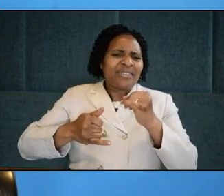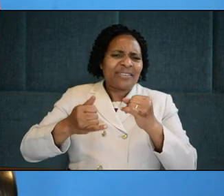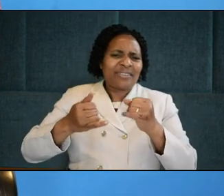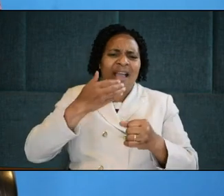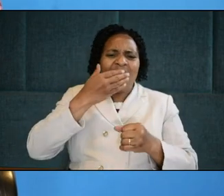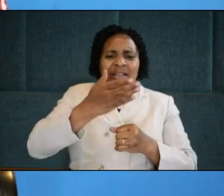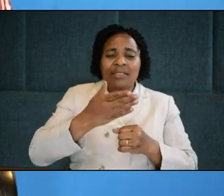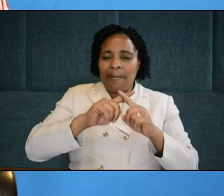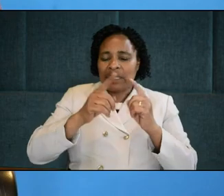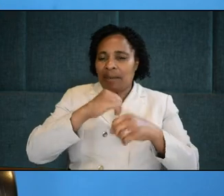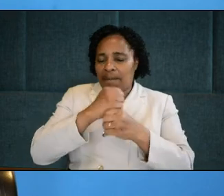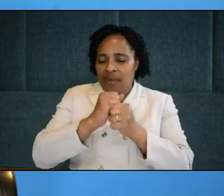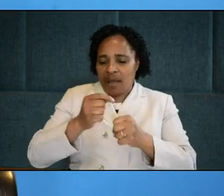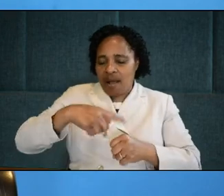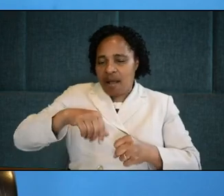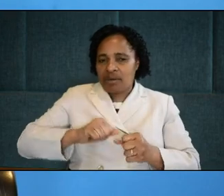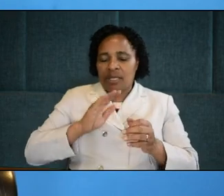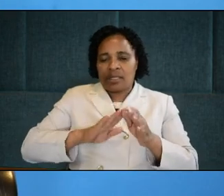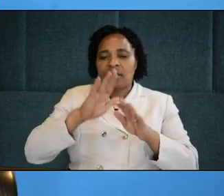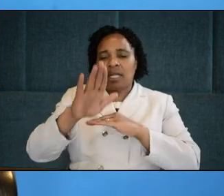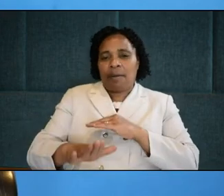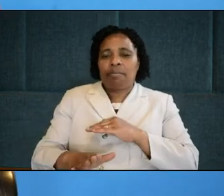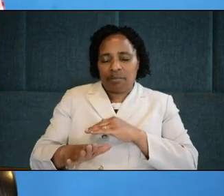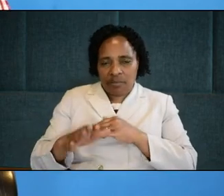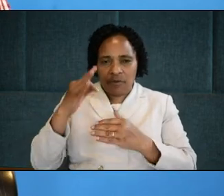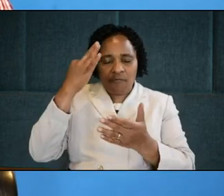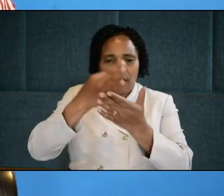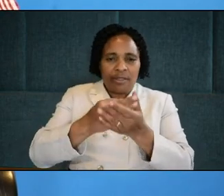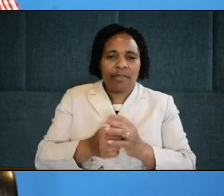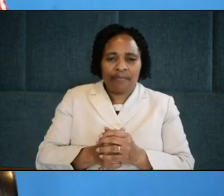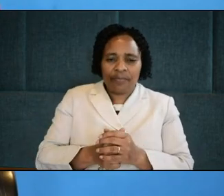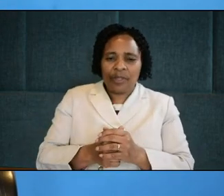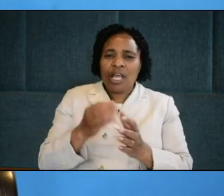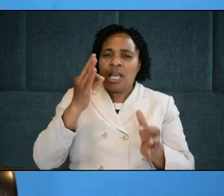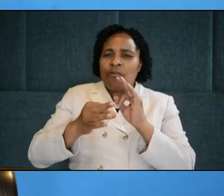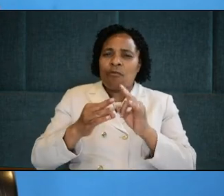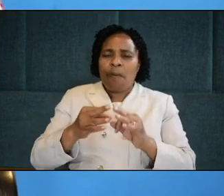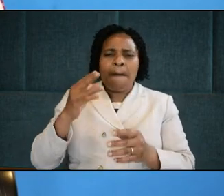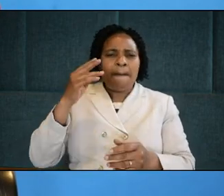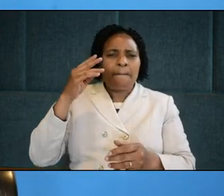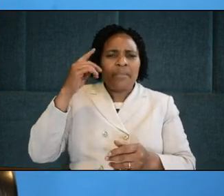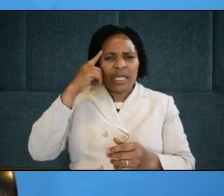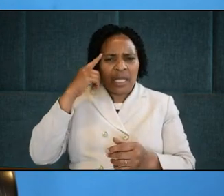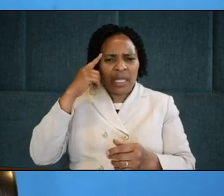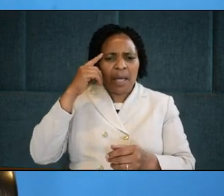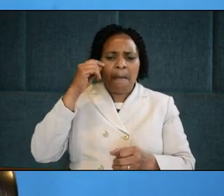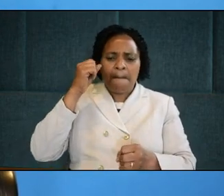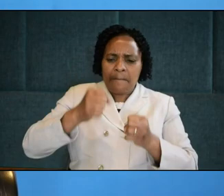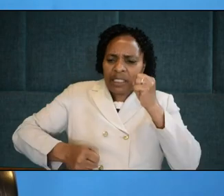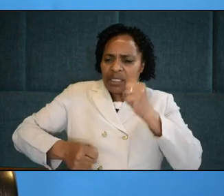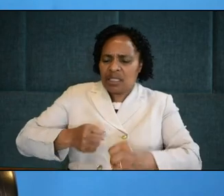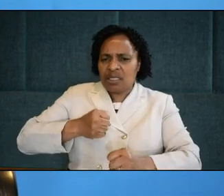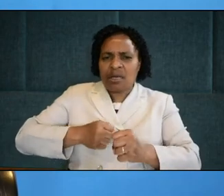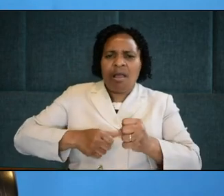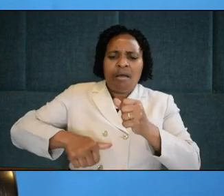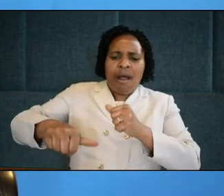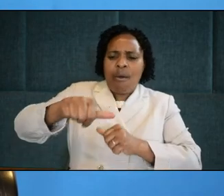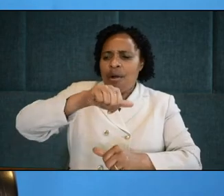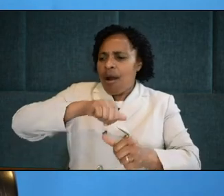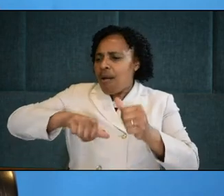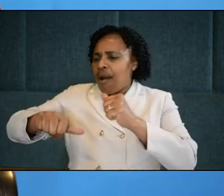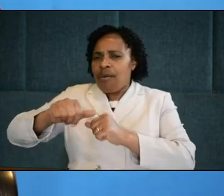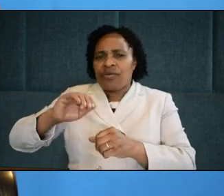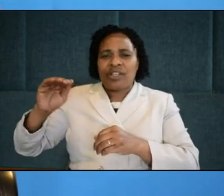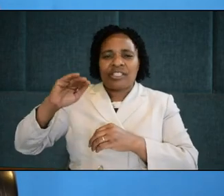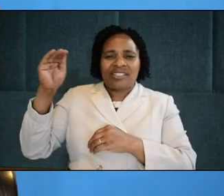we actually make a step in faith? And when you think about just marching around a city like they did around the walls of Jericho,